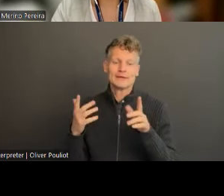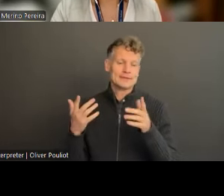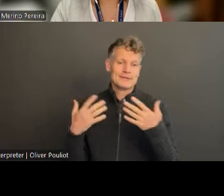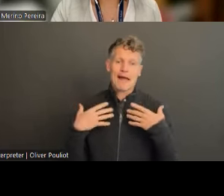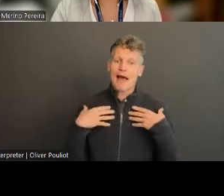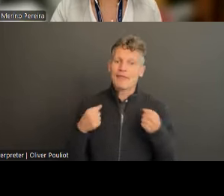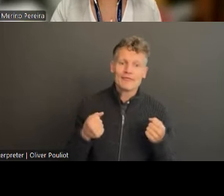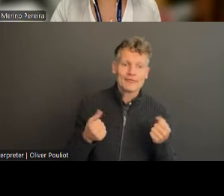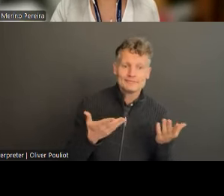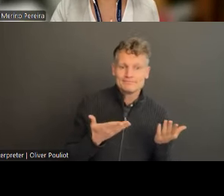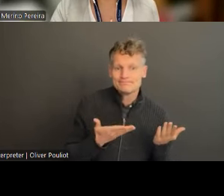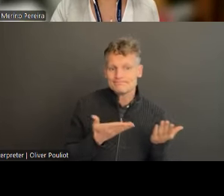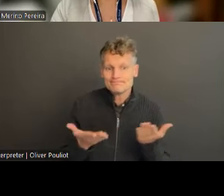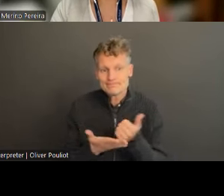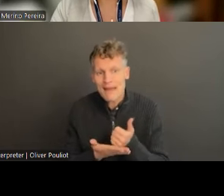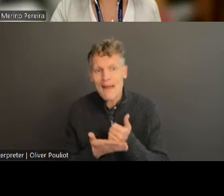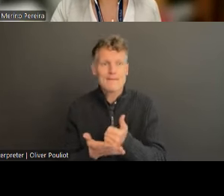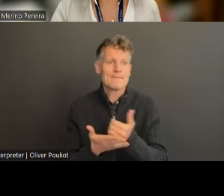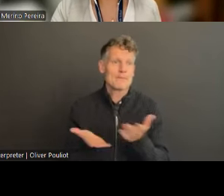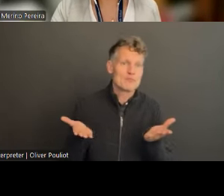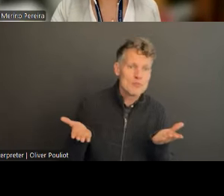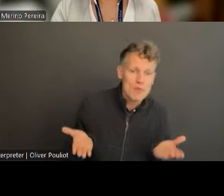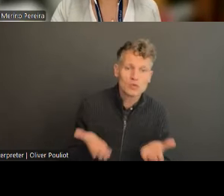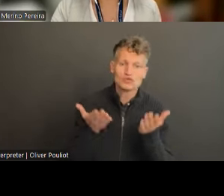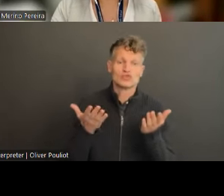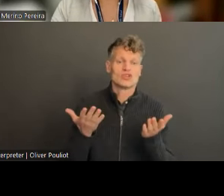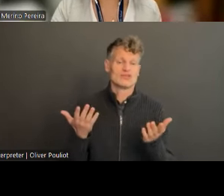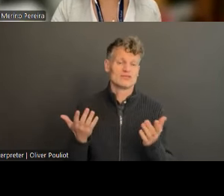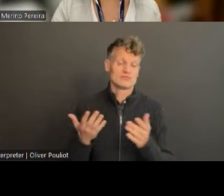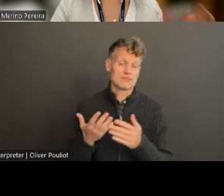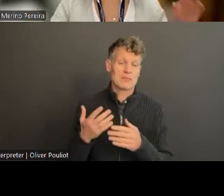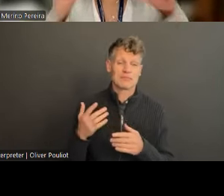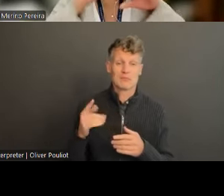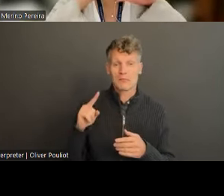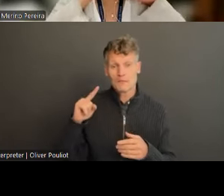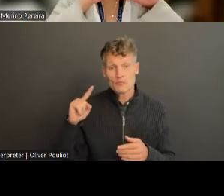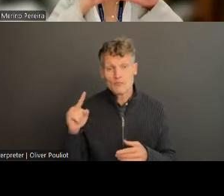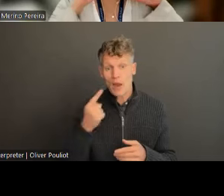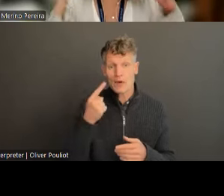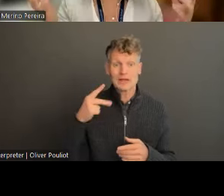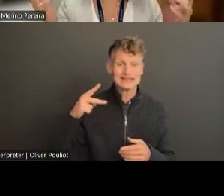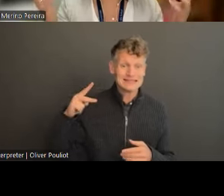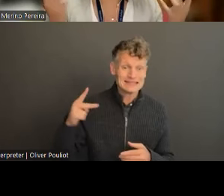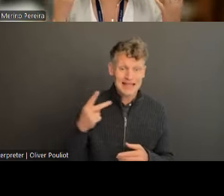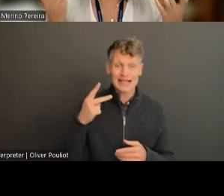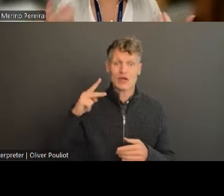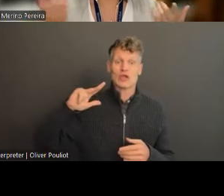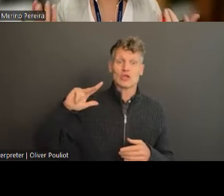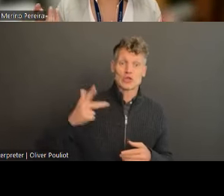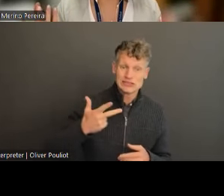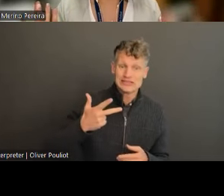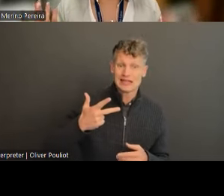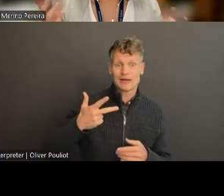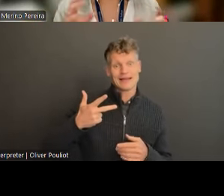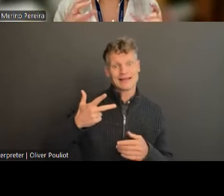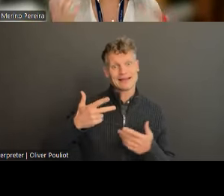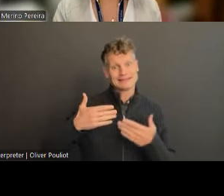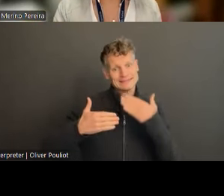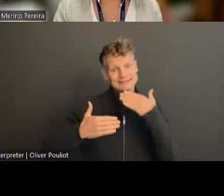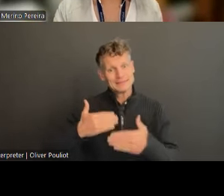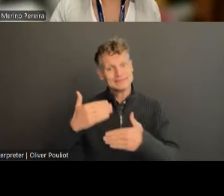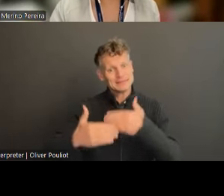for promotion and for primary and secondary prevention or tertiary prevention. And it shows that there are certain